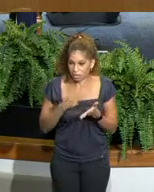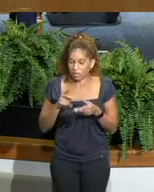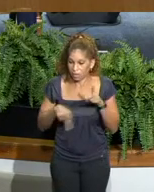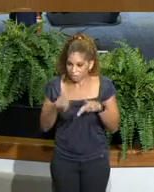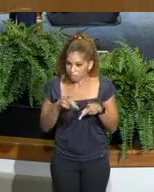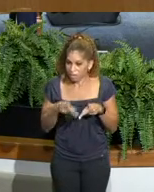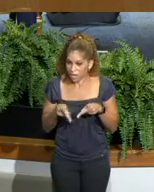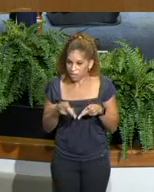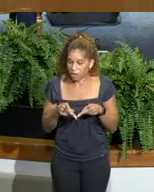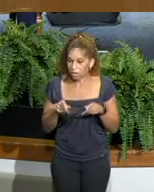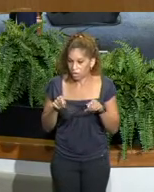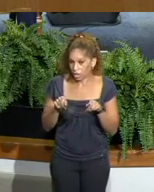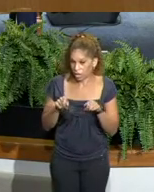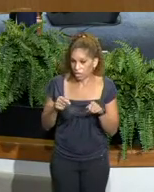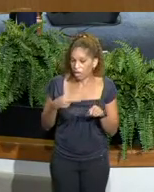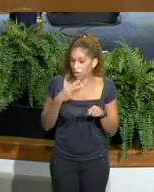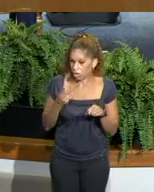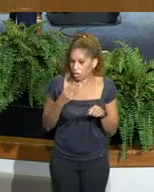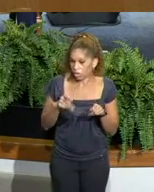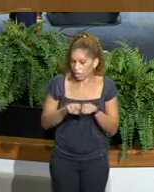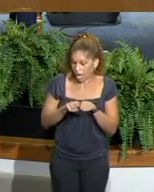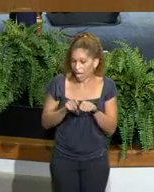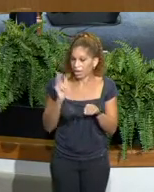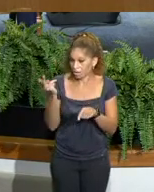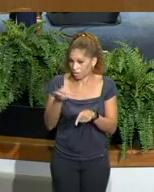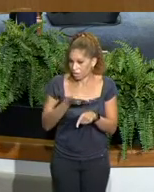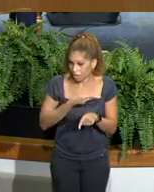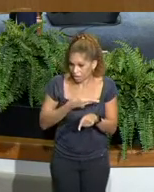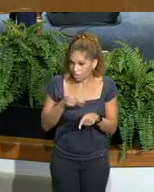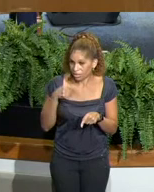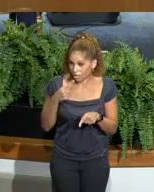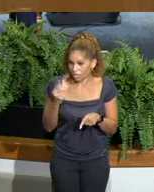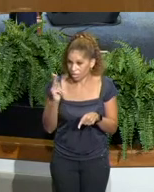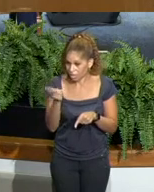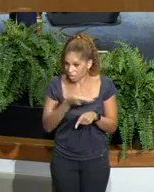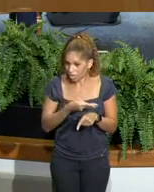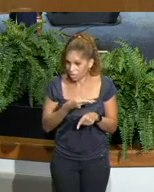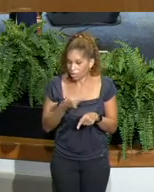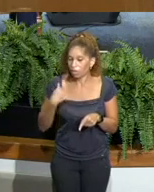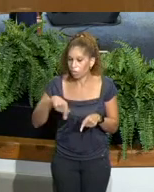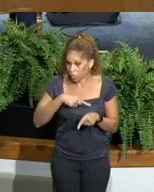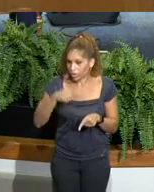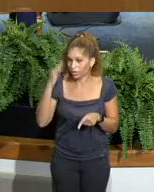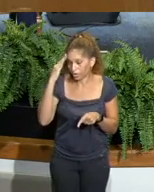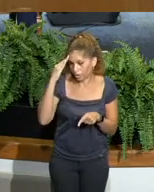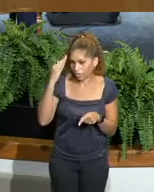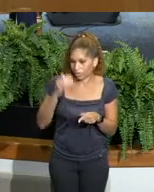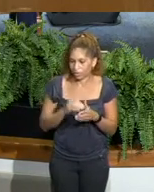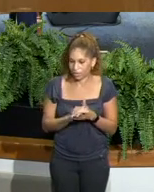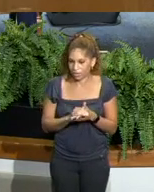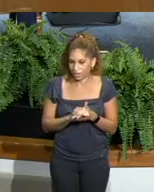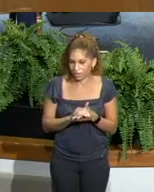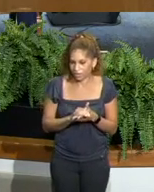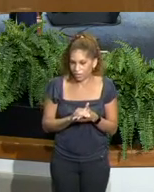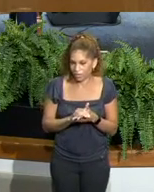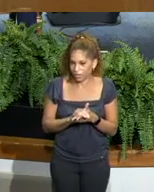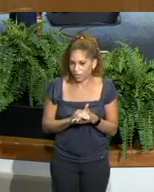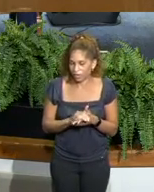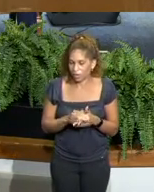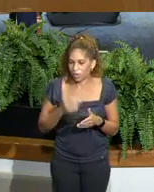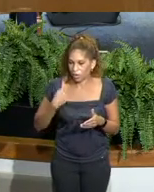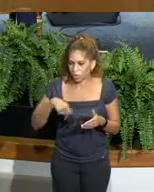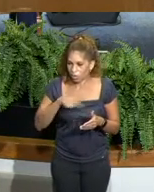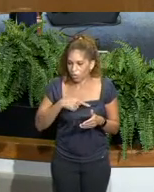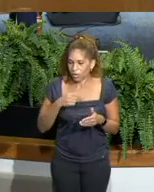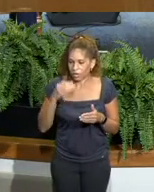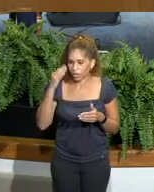know that we've got to challenge these five interlocking injustices: systemic racism, systemic poverty, ecological devastation,